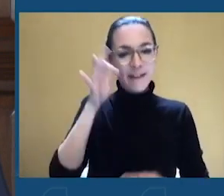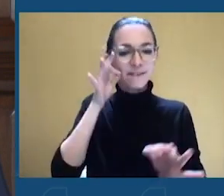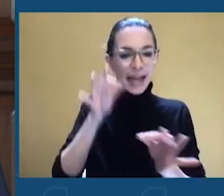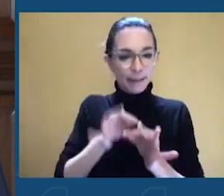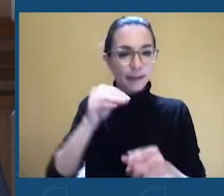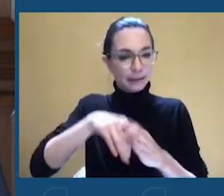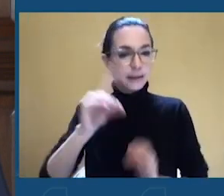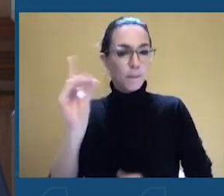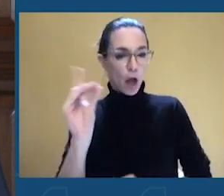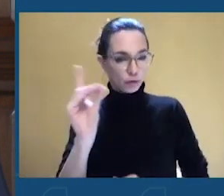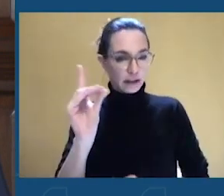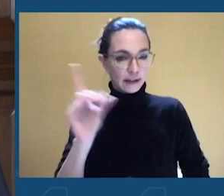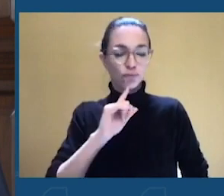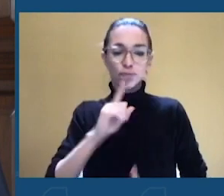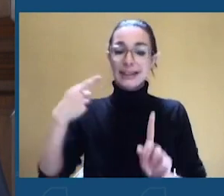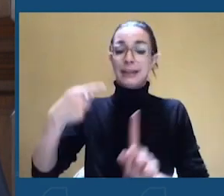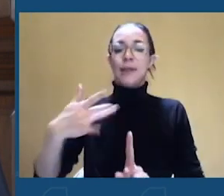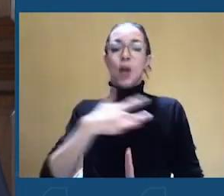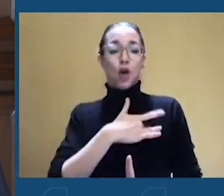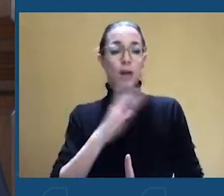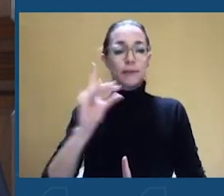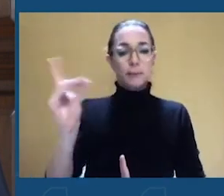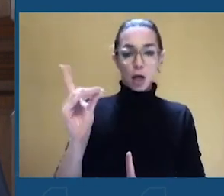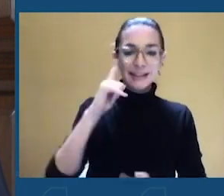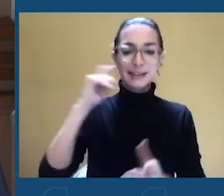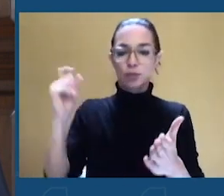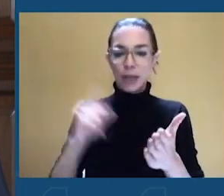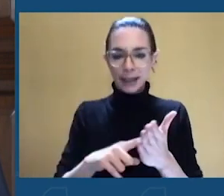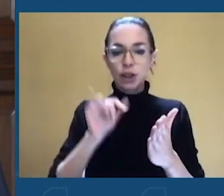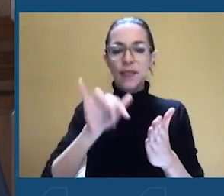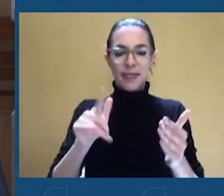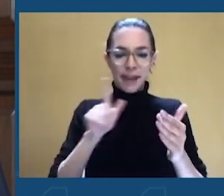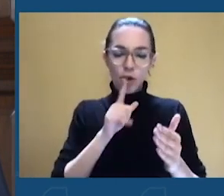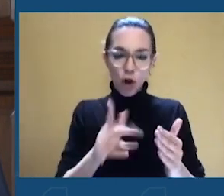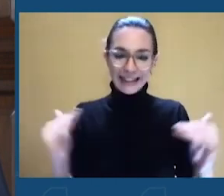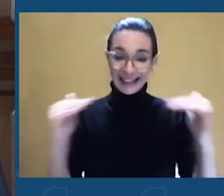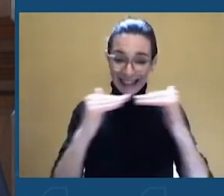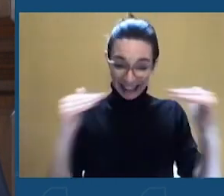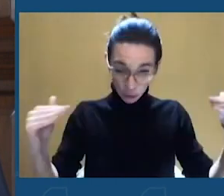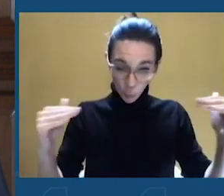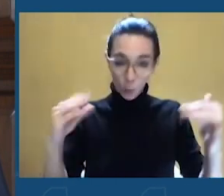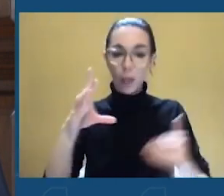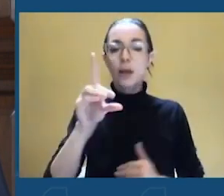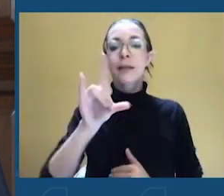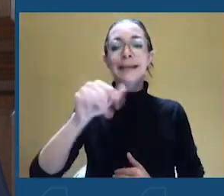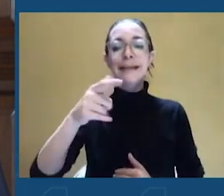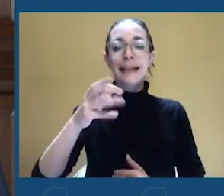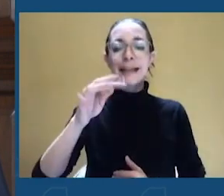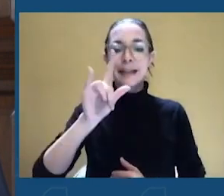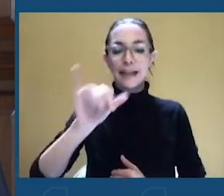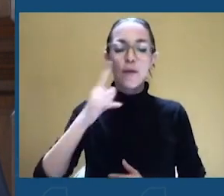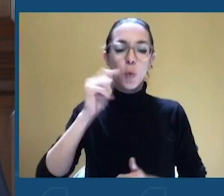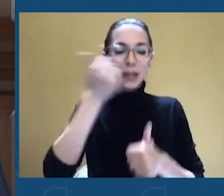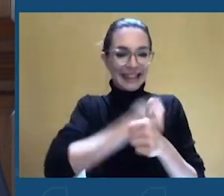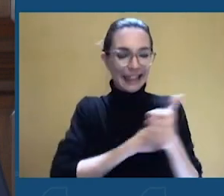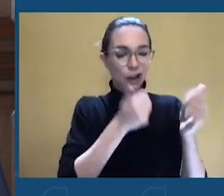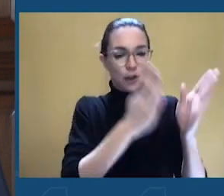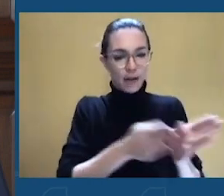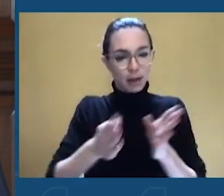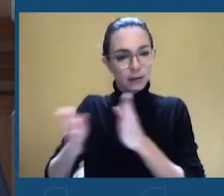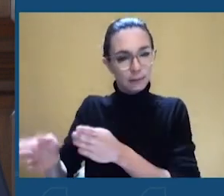At the heart of democracy is the recognition that there is equal dignity in each of us by virtue of our shared